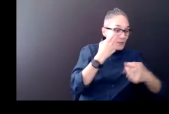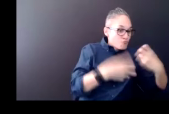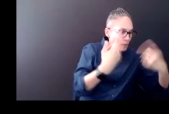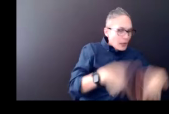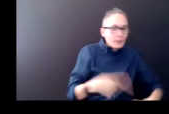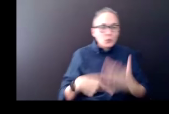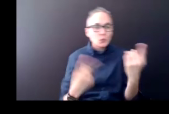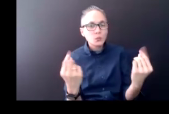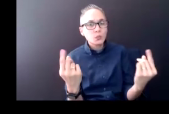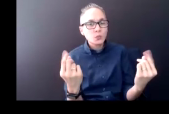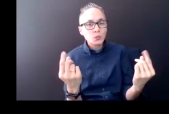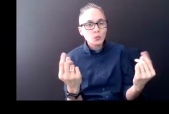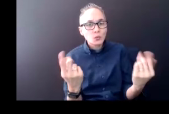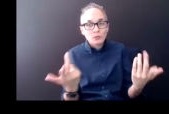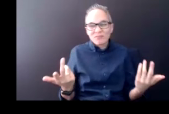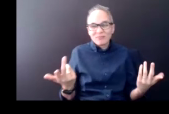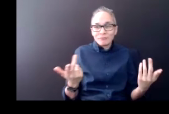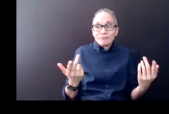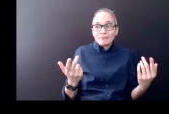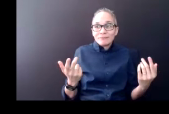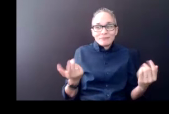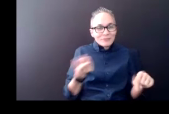those people to be